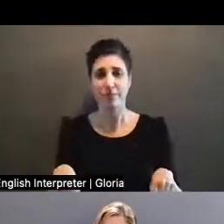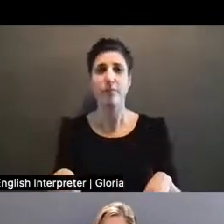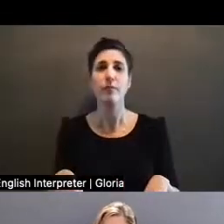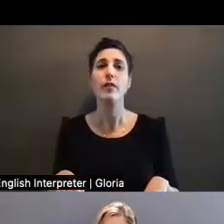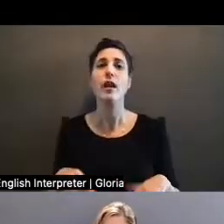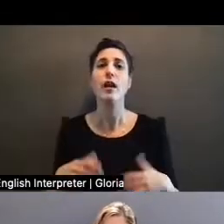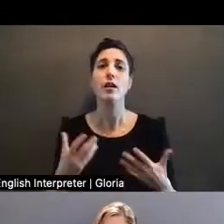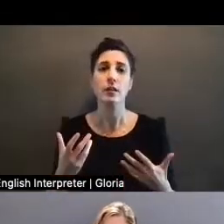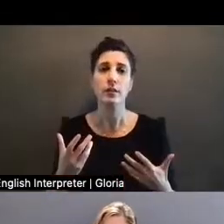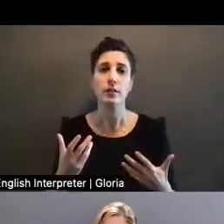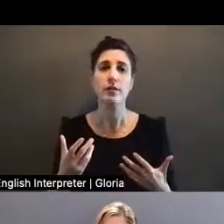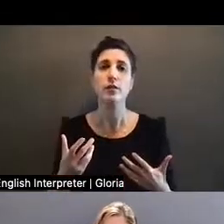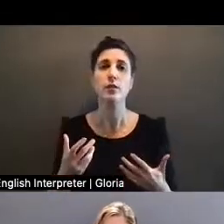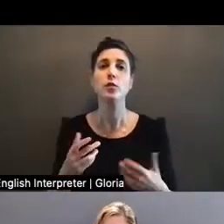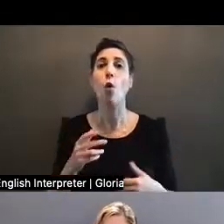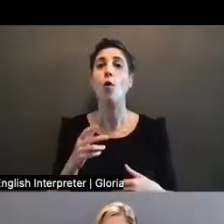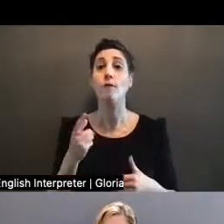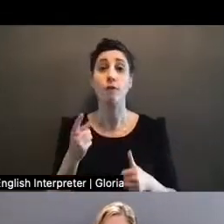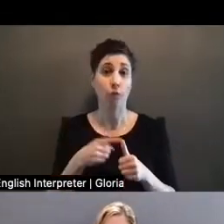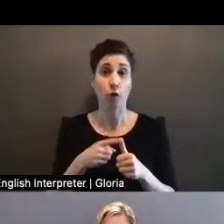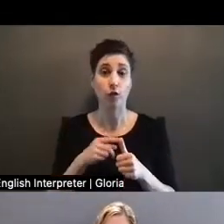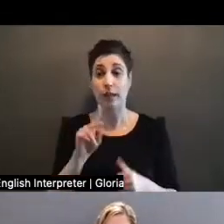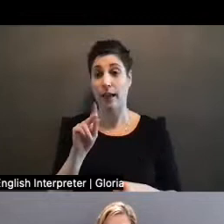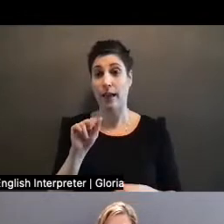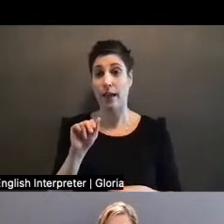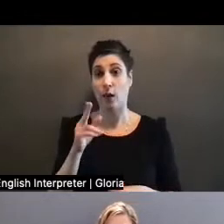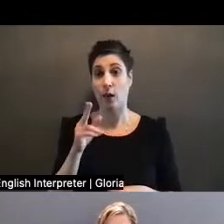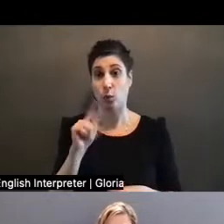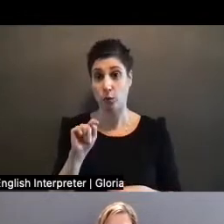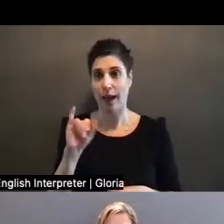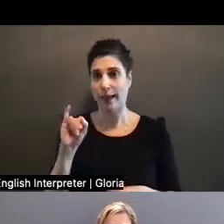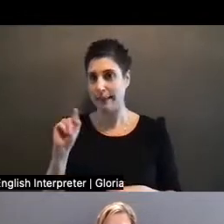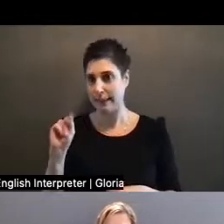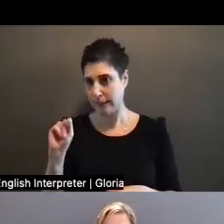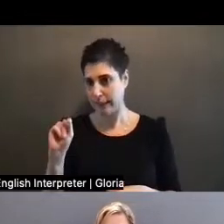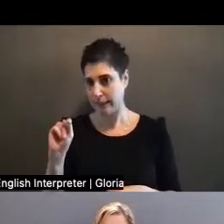to Kahoot IT, not